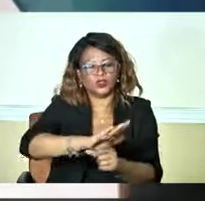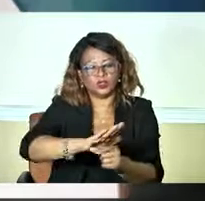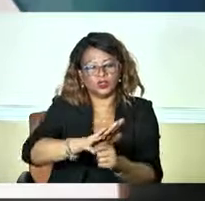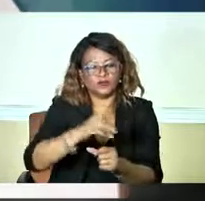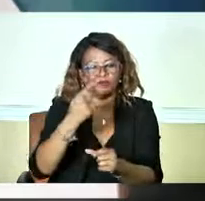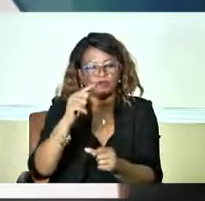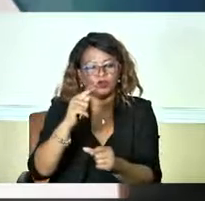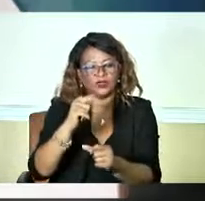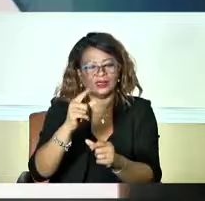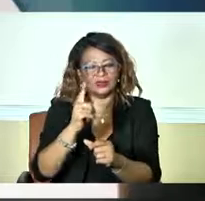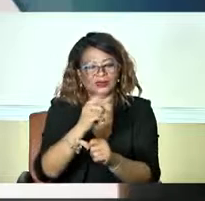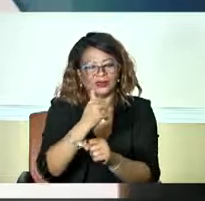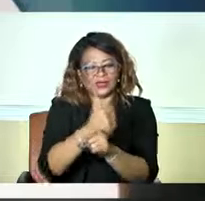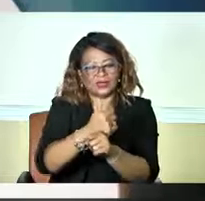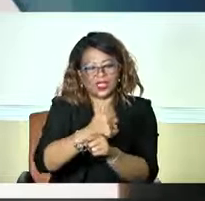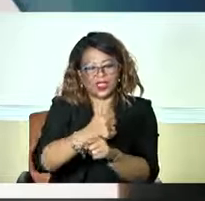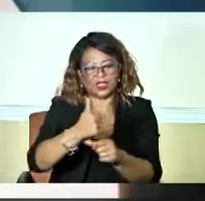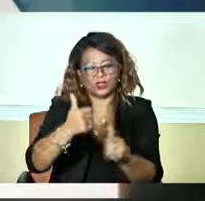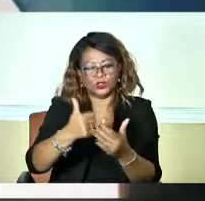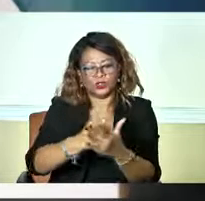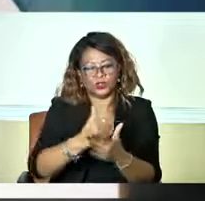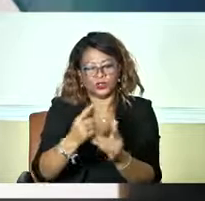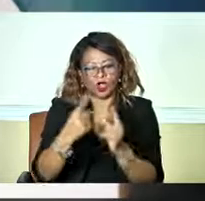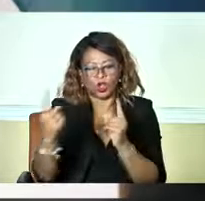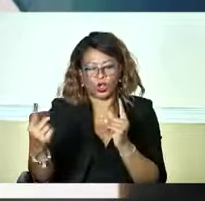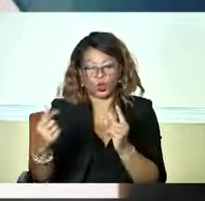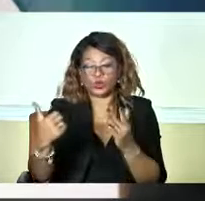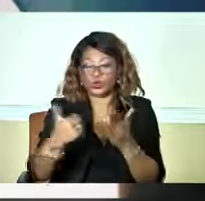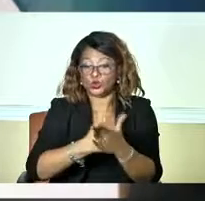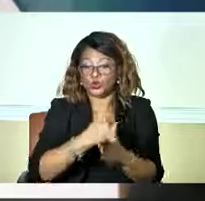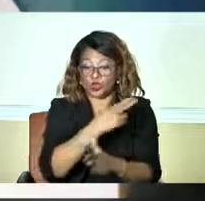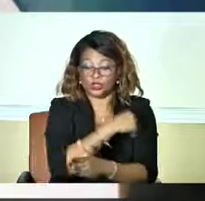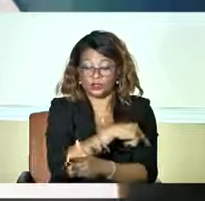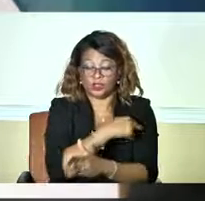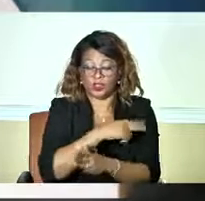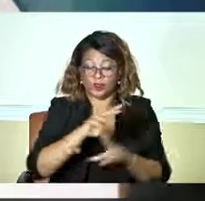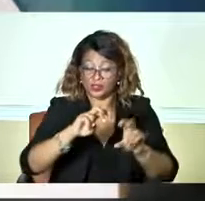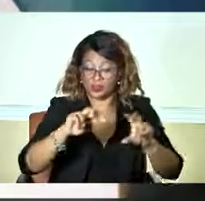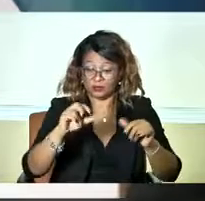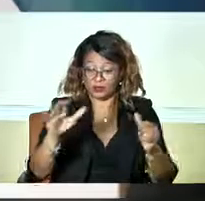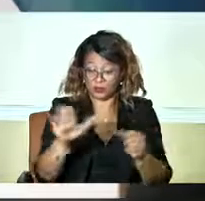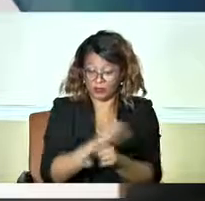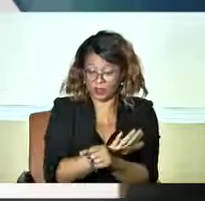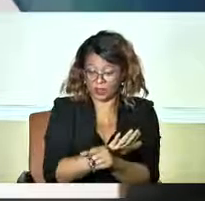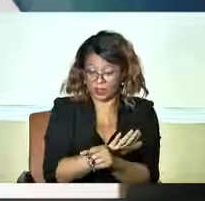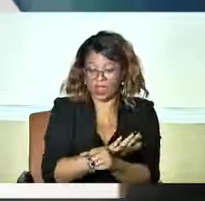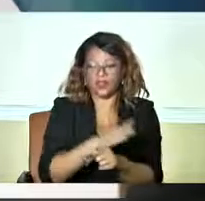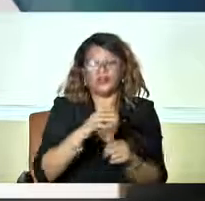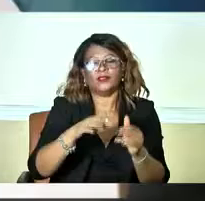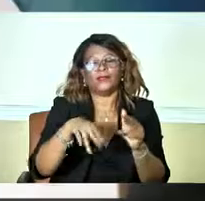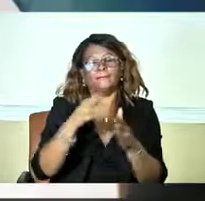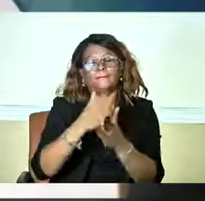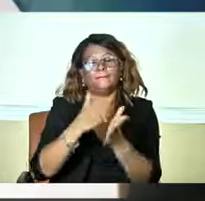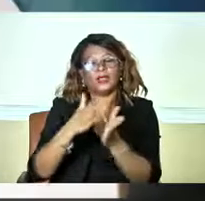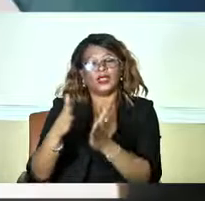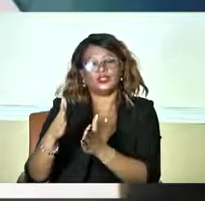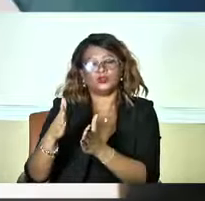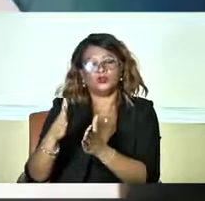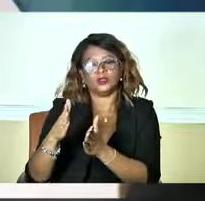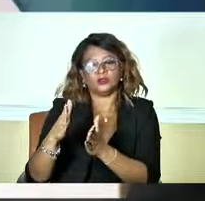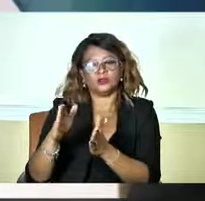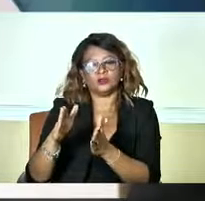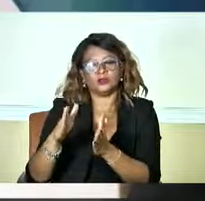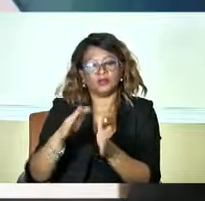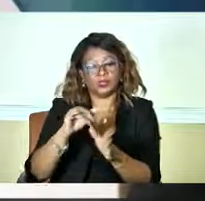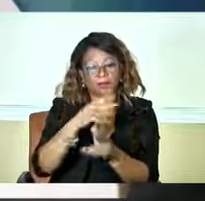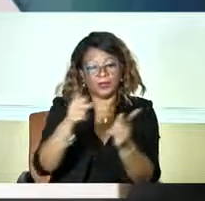a standalone brand new hospital. And once the assessment is completed, then plans will be put in place as